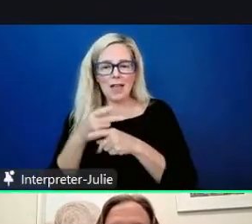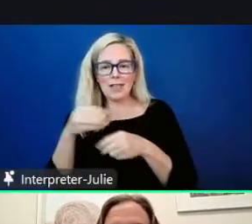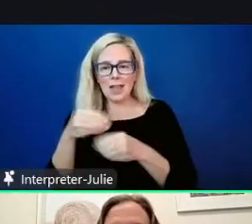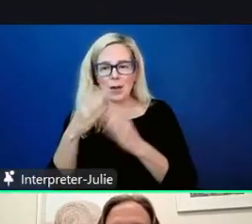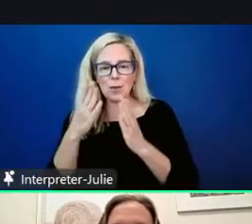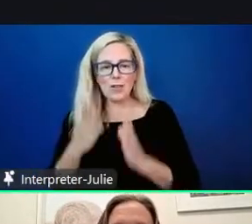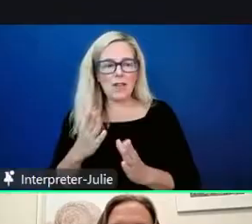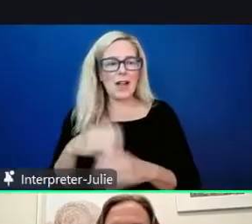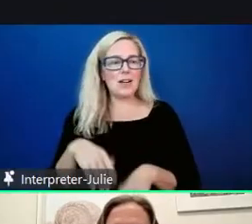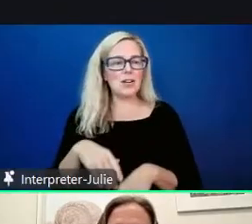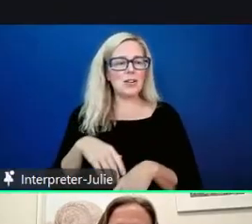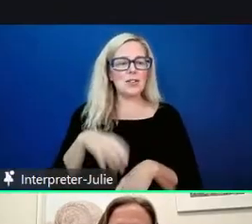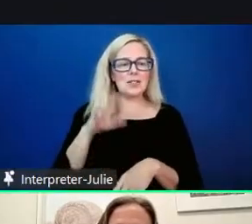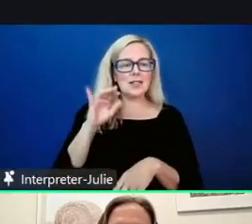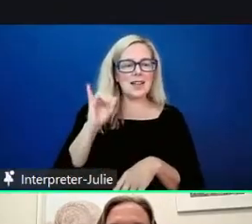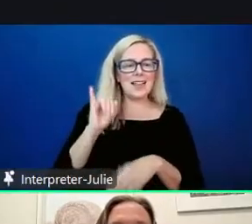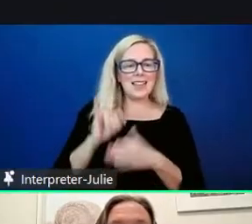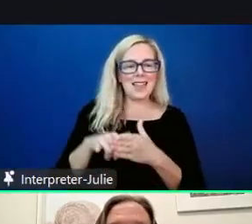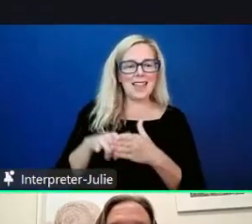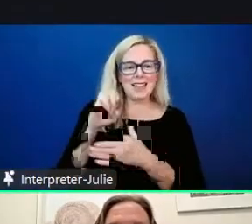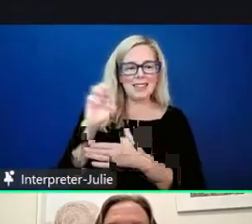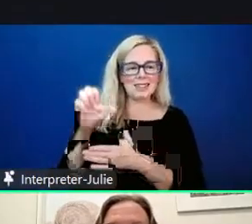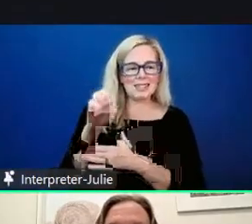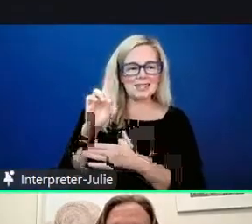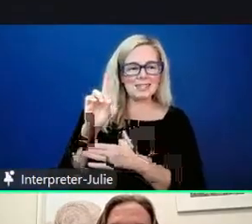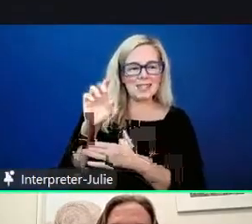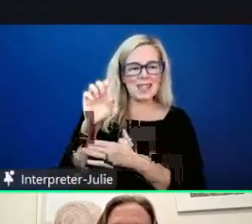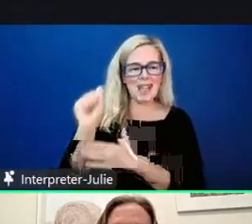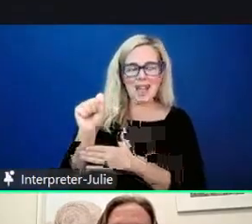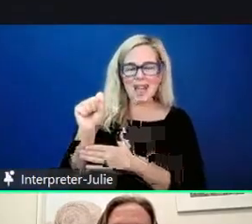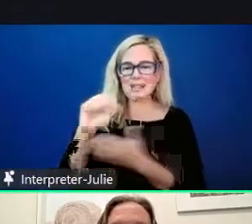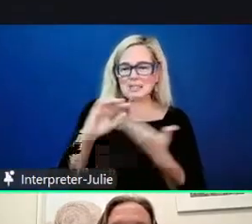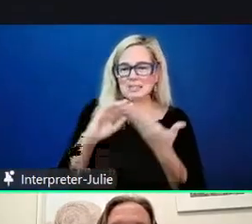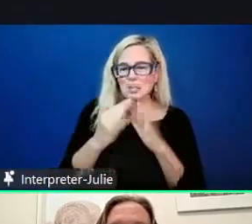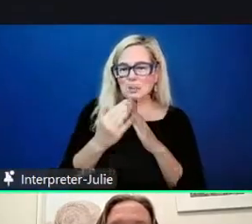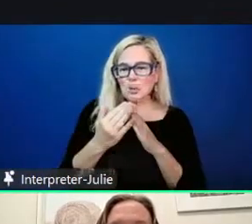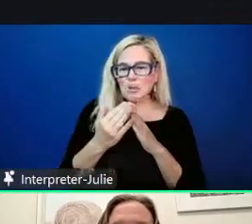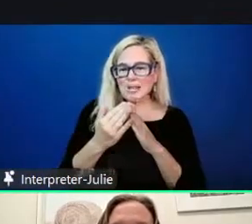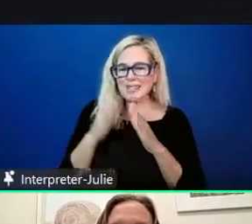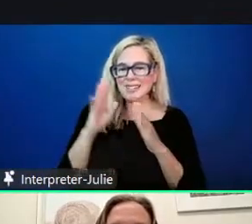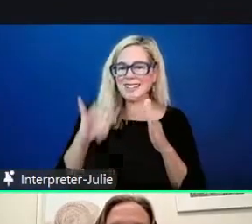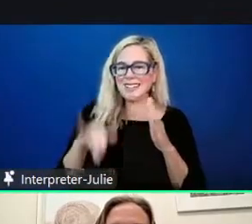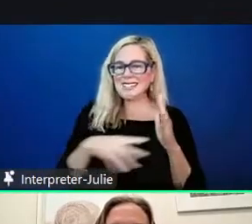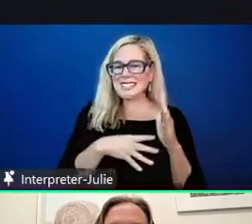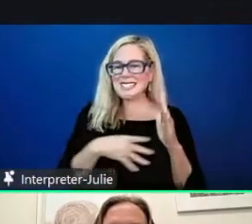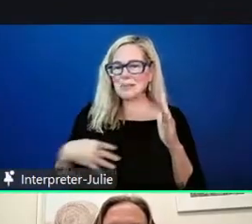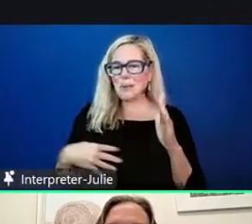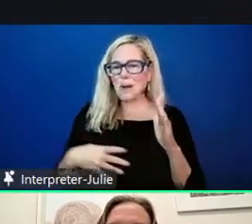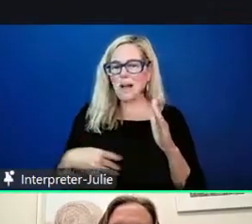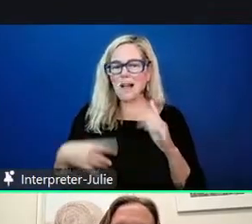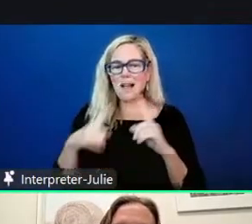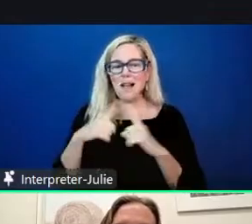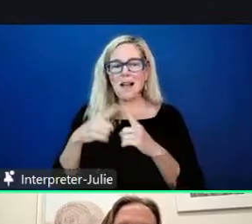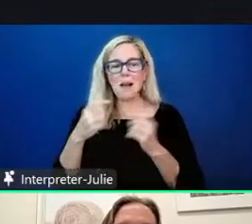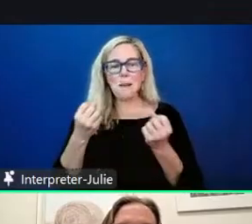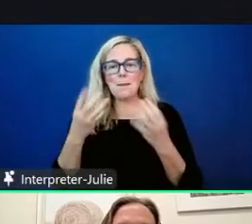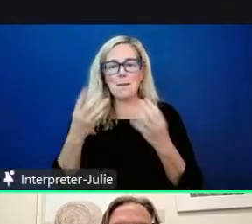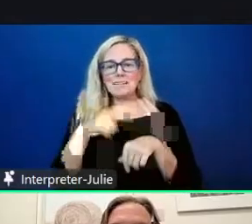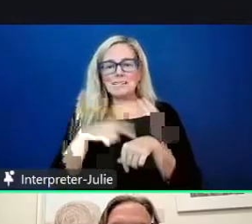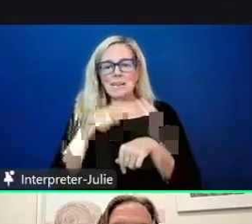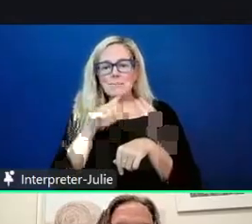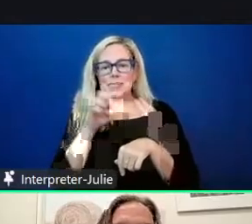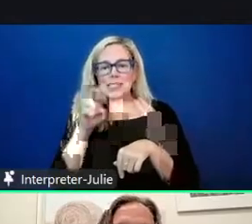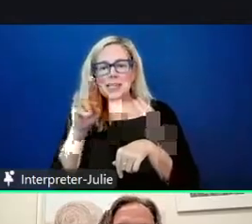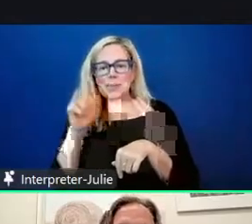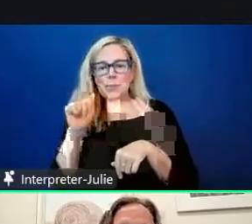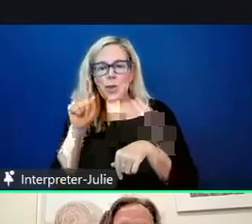often unseen, misunderstood, but undeniably real. Zebras are often told that in order to belong, they need